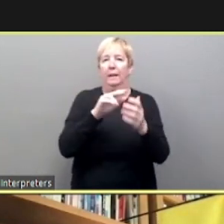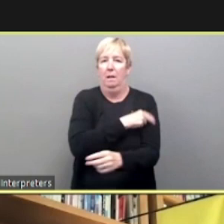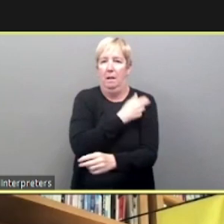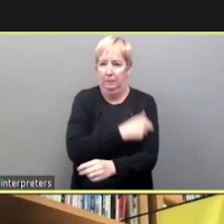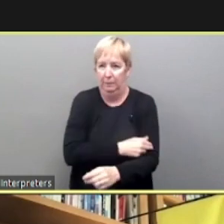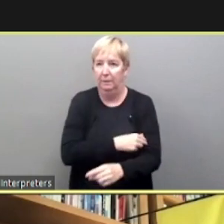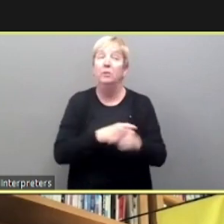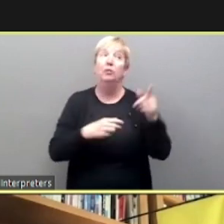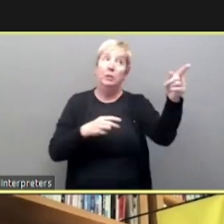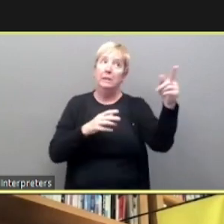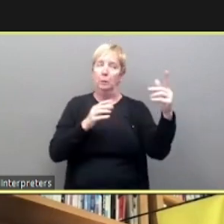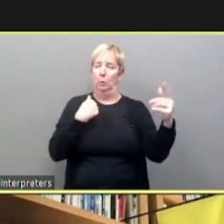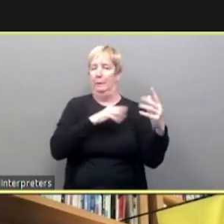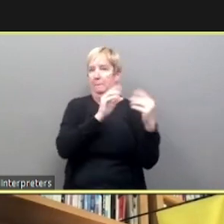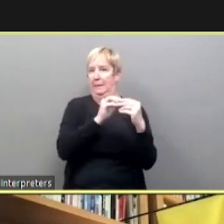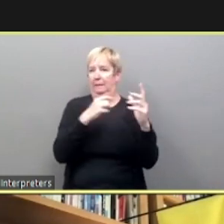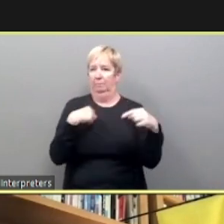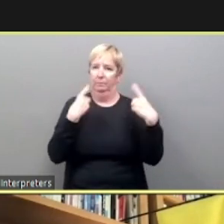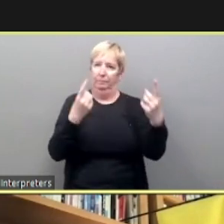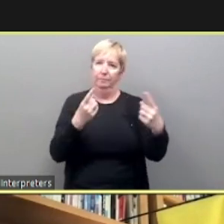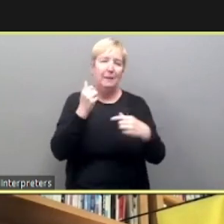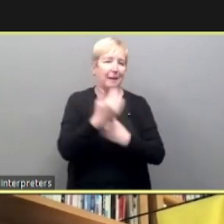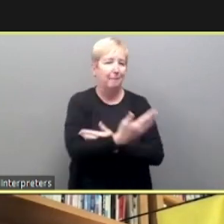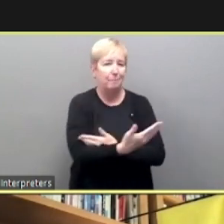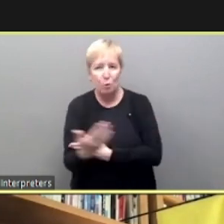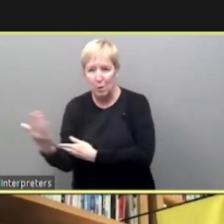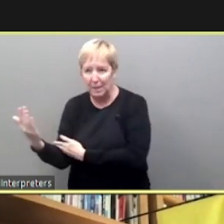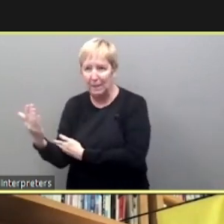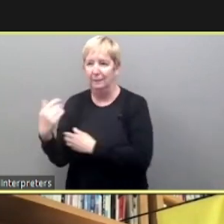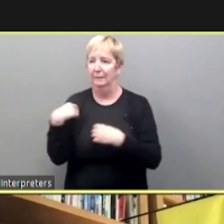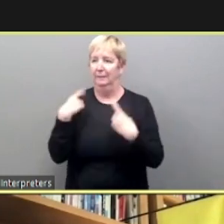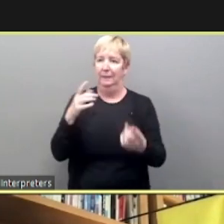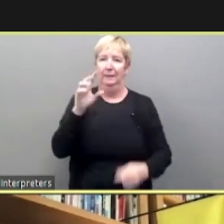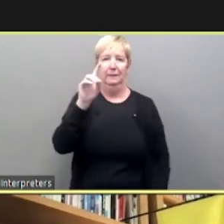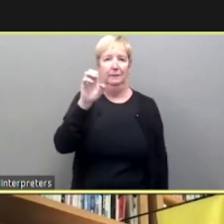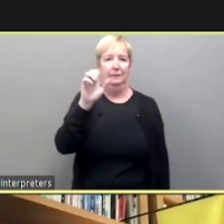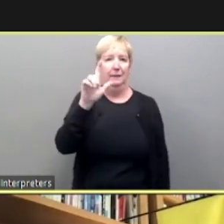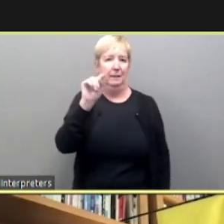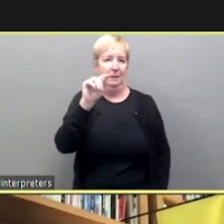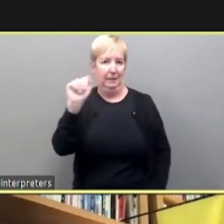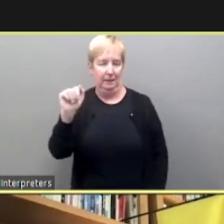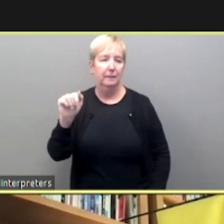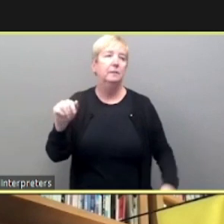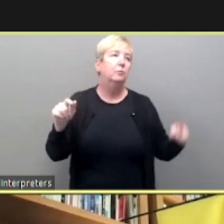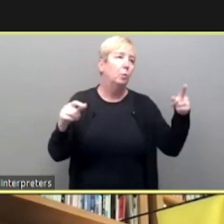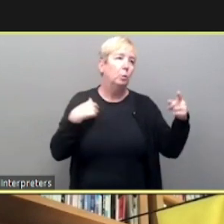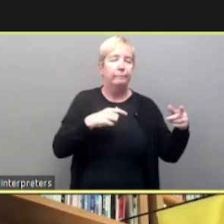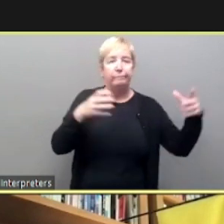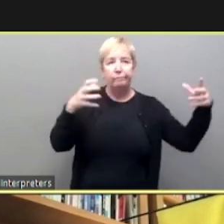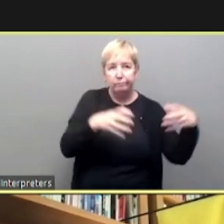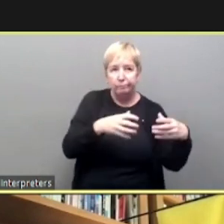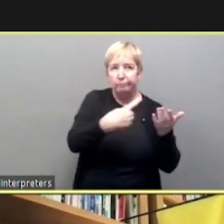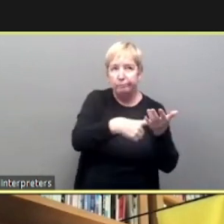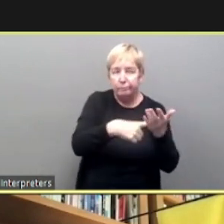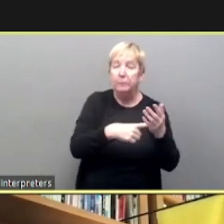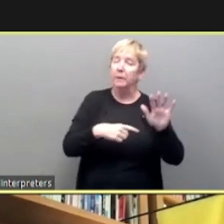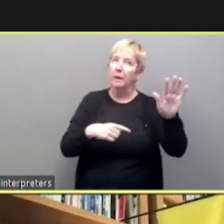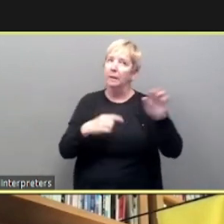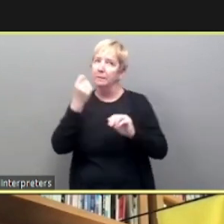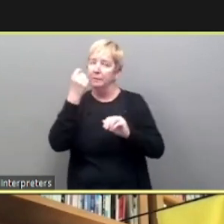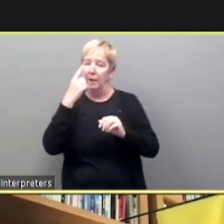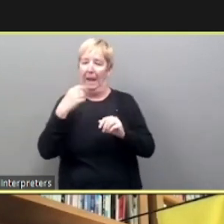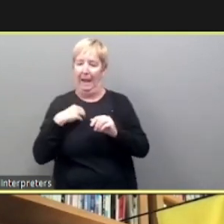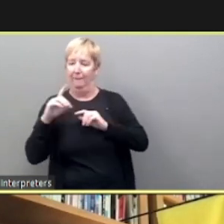morning since the beginning of this recent Delta surge, and oversees on behalf of DOH, who is